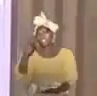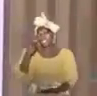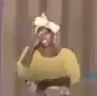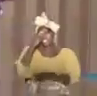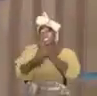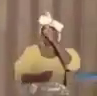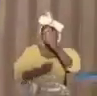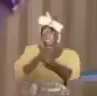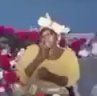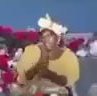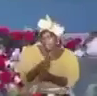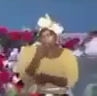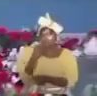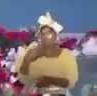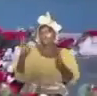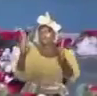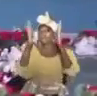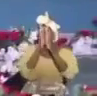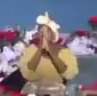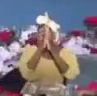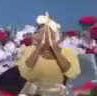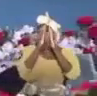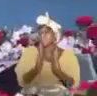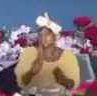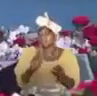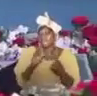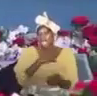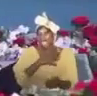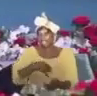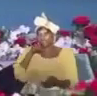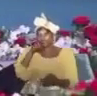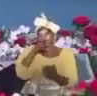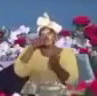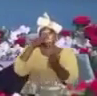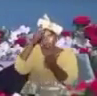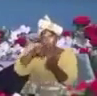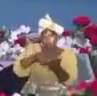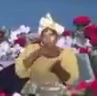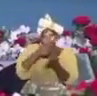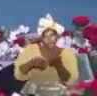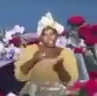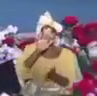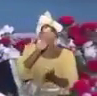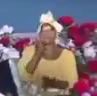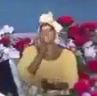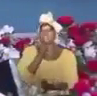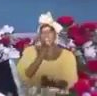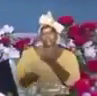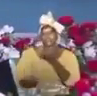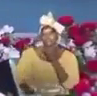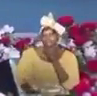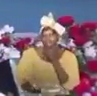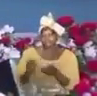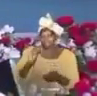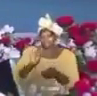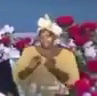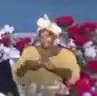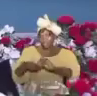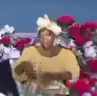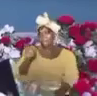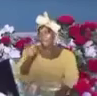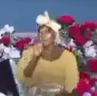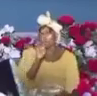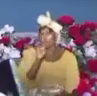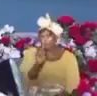certain fundamental mistakes that they continue to make. Can we examine this for a minute? Number one, the first reason, according